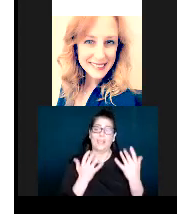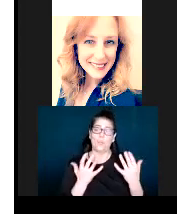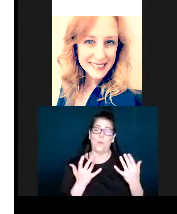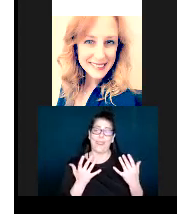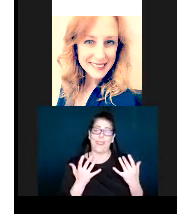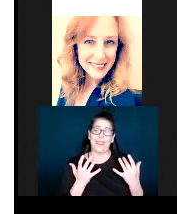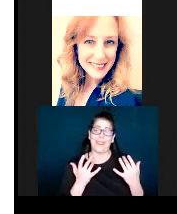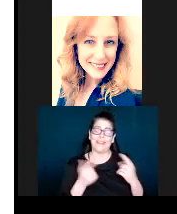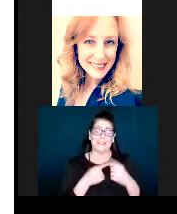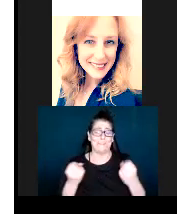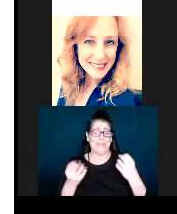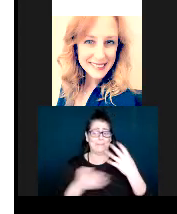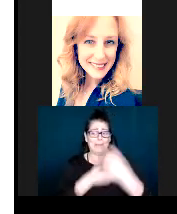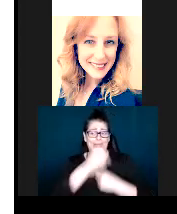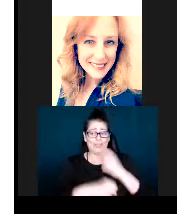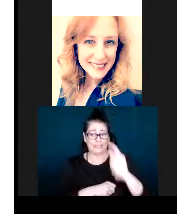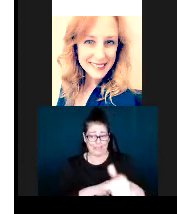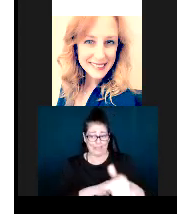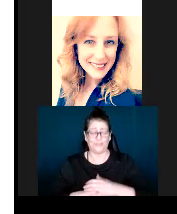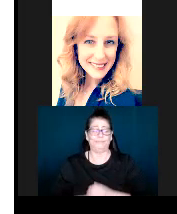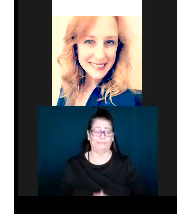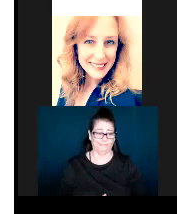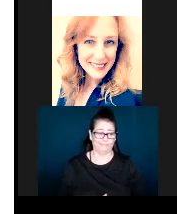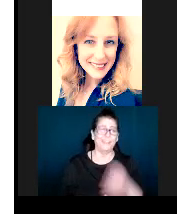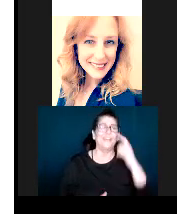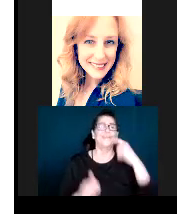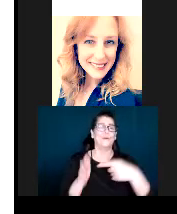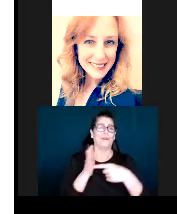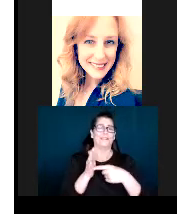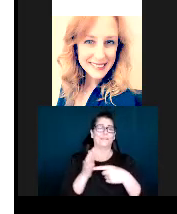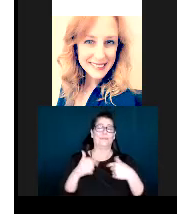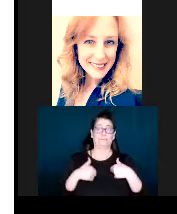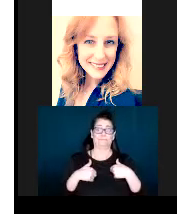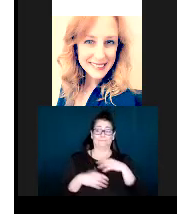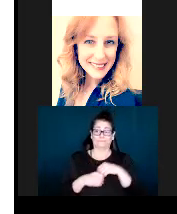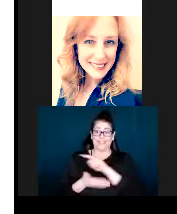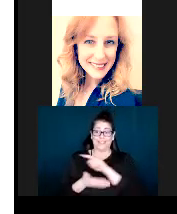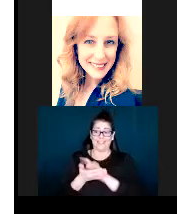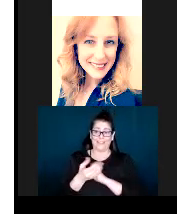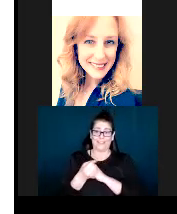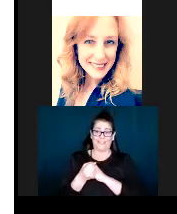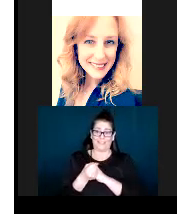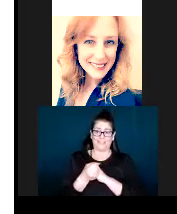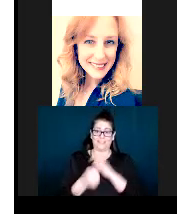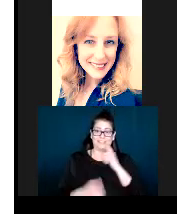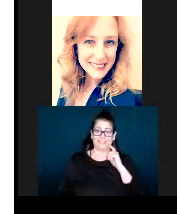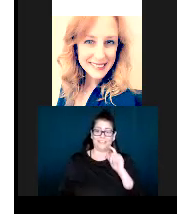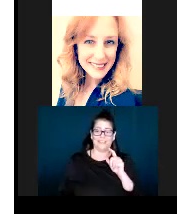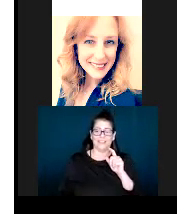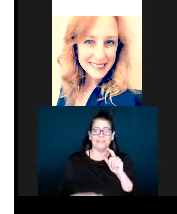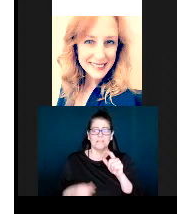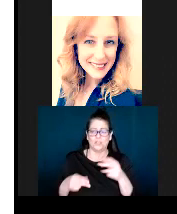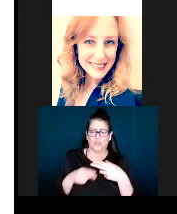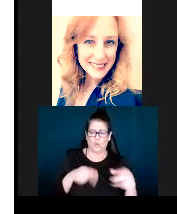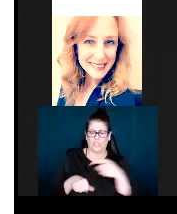occurred. So I'll give you an example. When I did legal advocacy, this is the advocacy I worked the least in, but I did